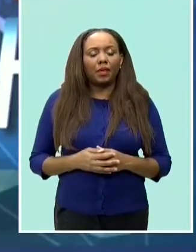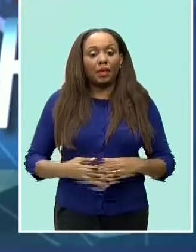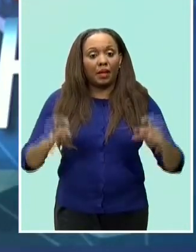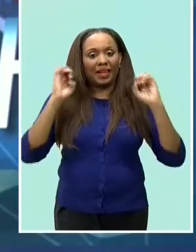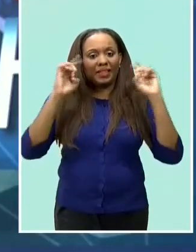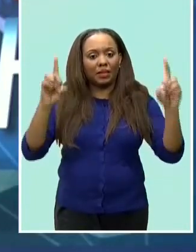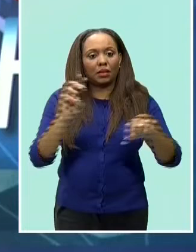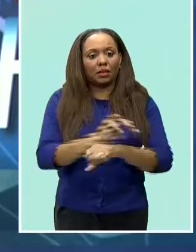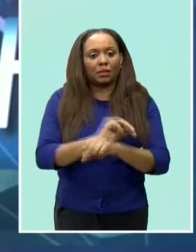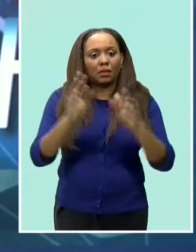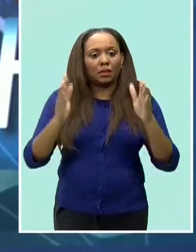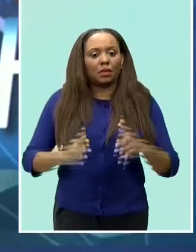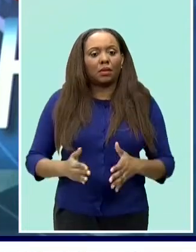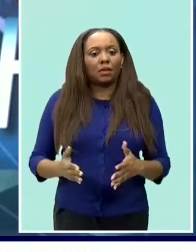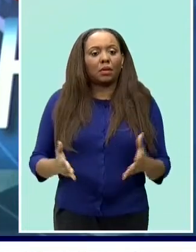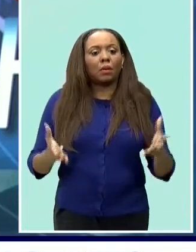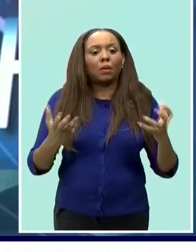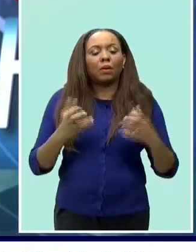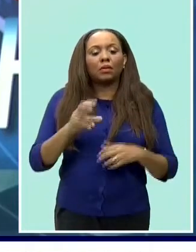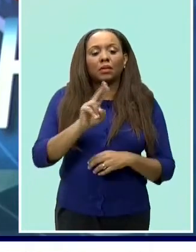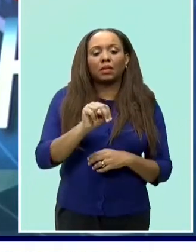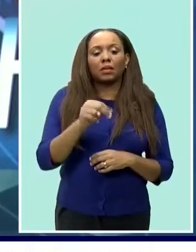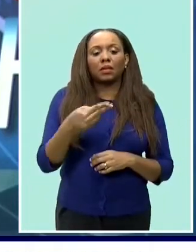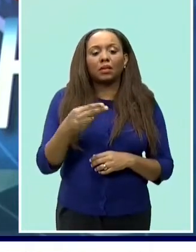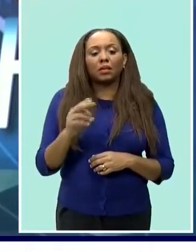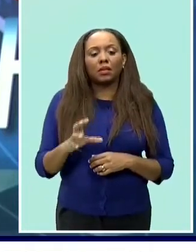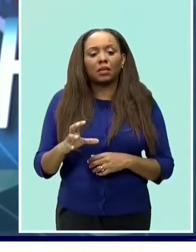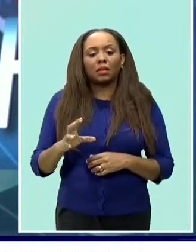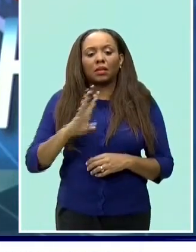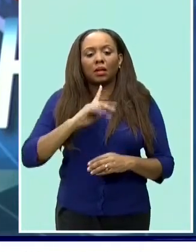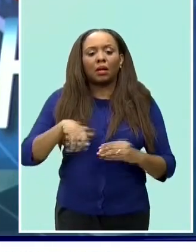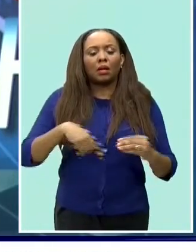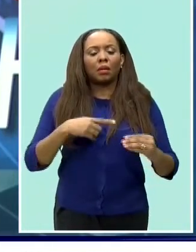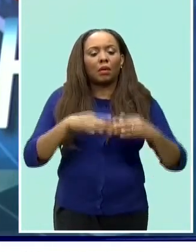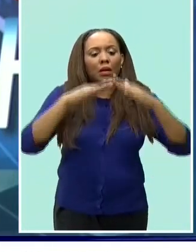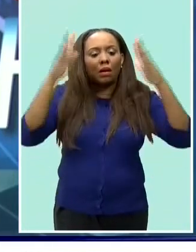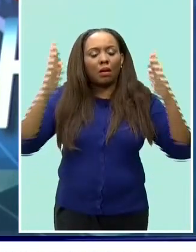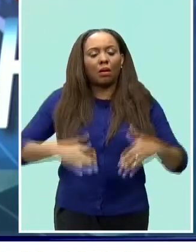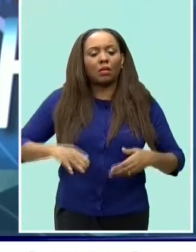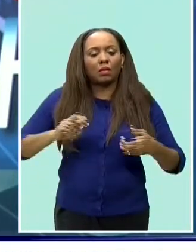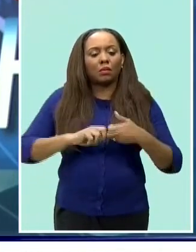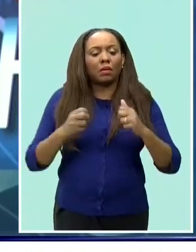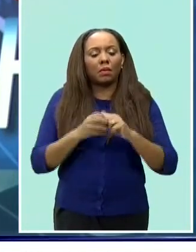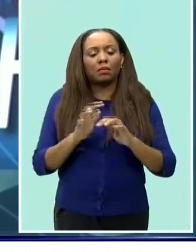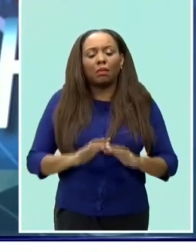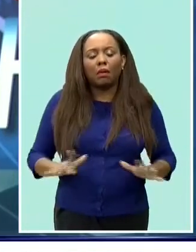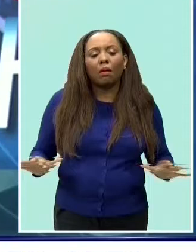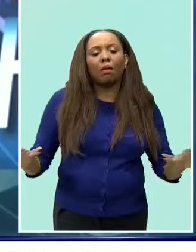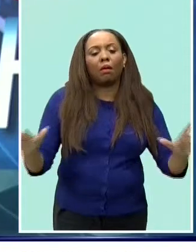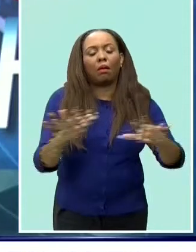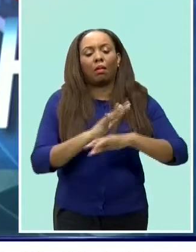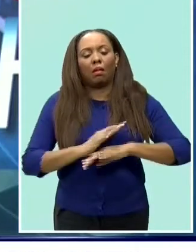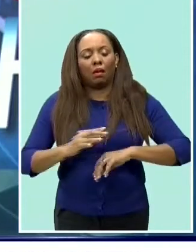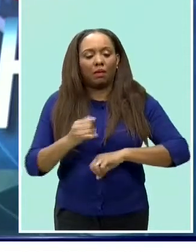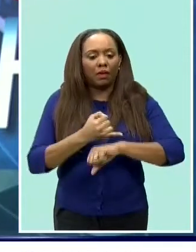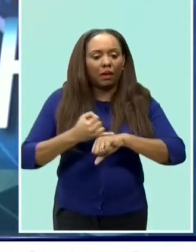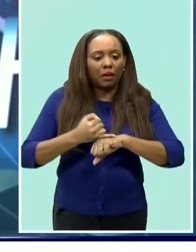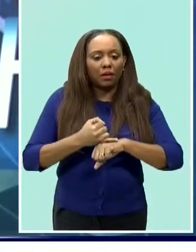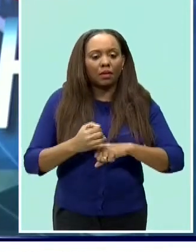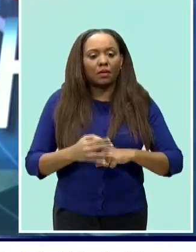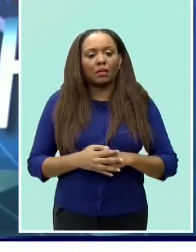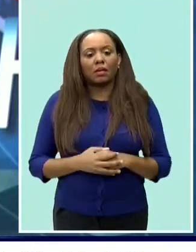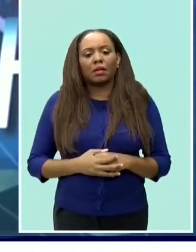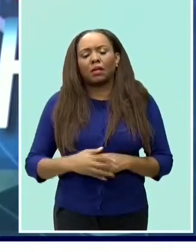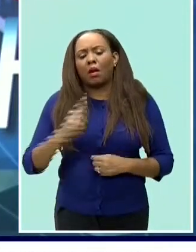Education Minister Santia Bradshaw is calling for a sense of urgency from the National Housing Corporation to address the issues plaguing housing